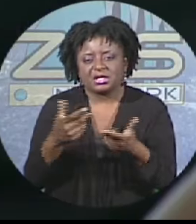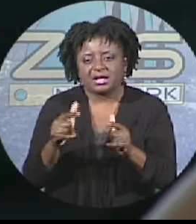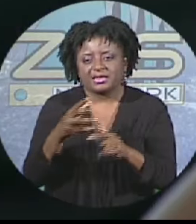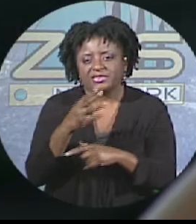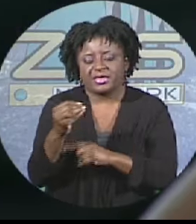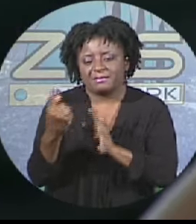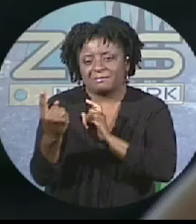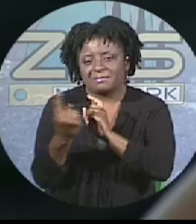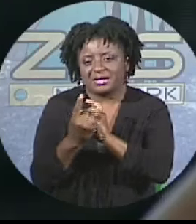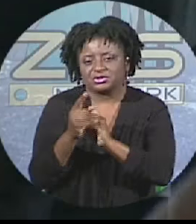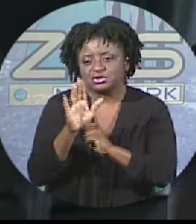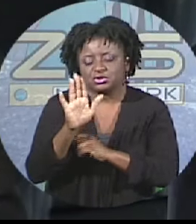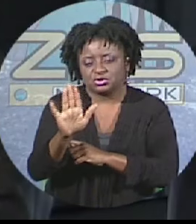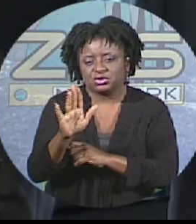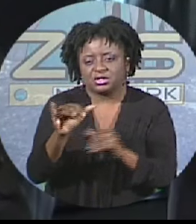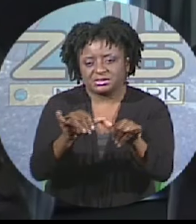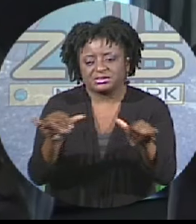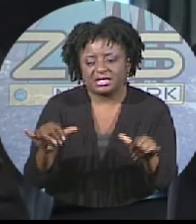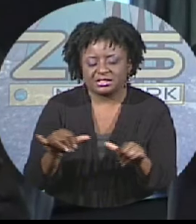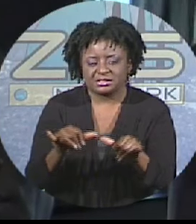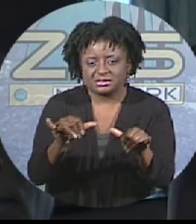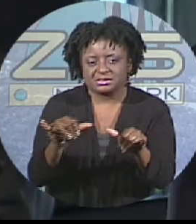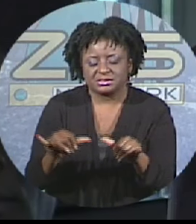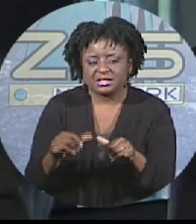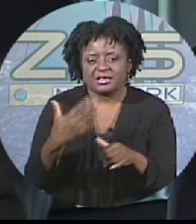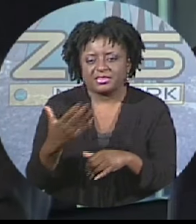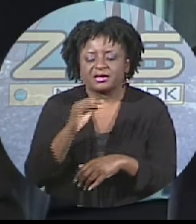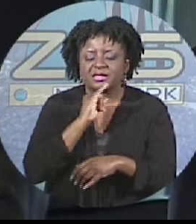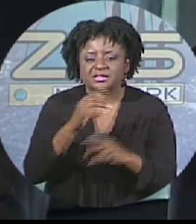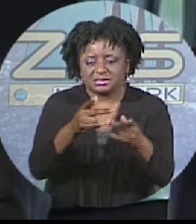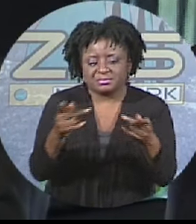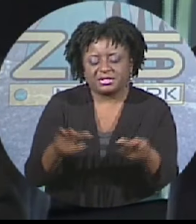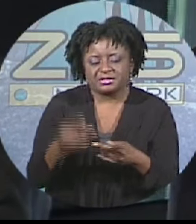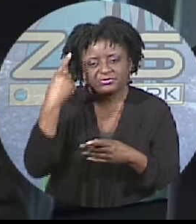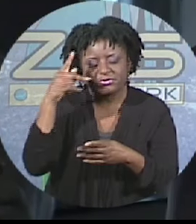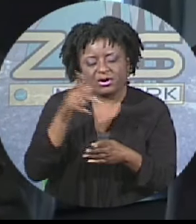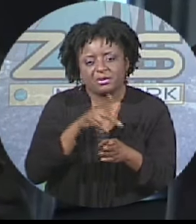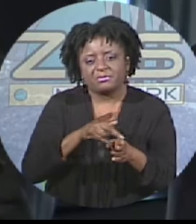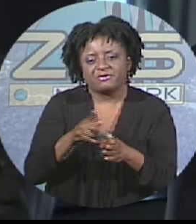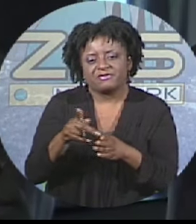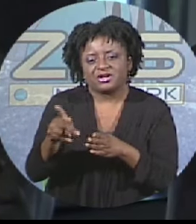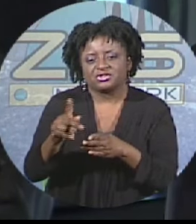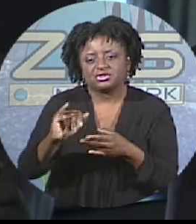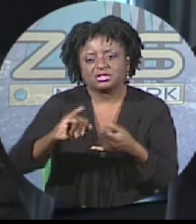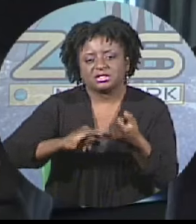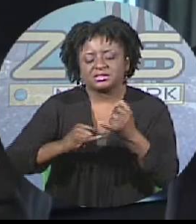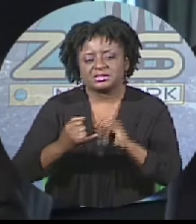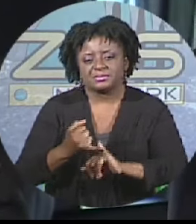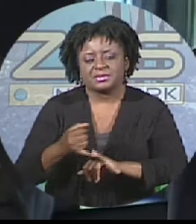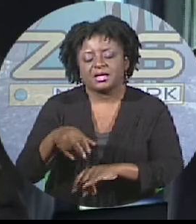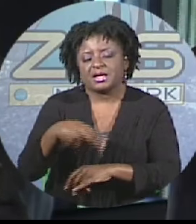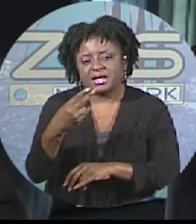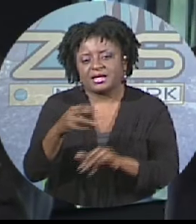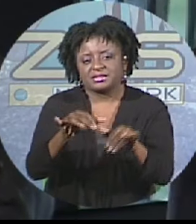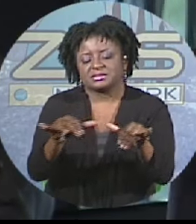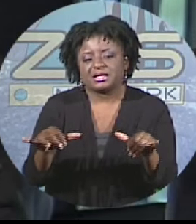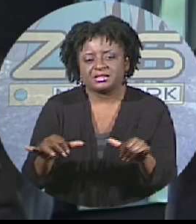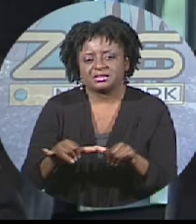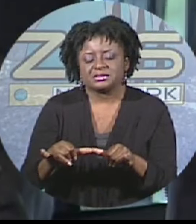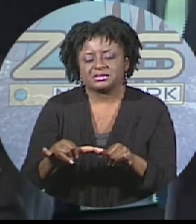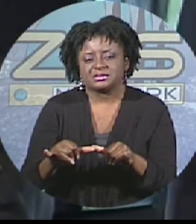is a place for professionalism. There is a place for high standards. And I can think